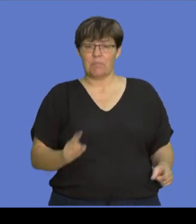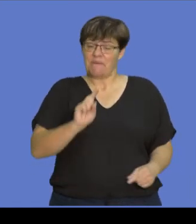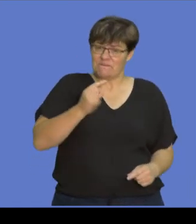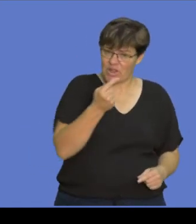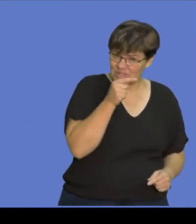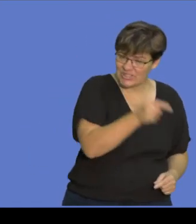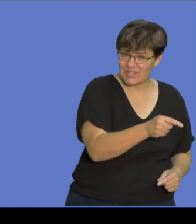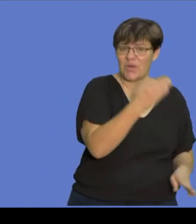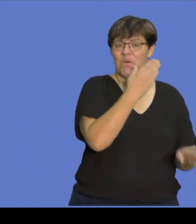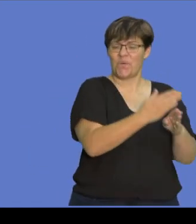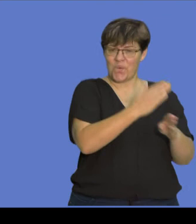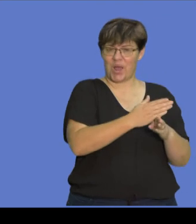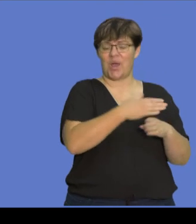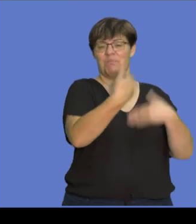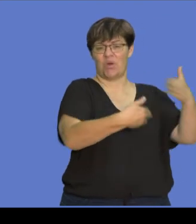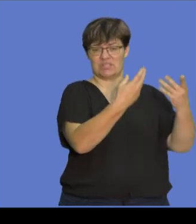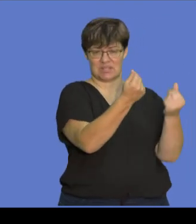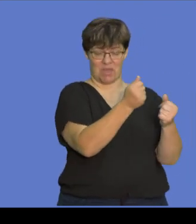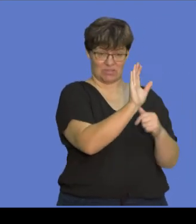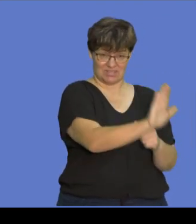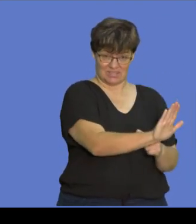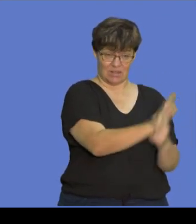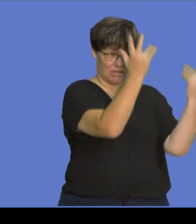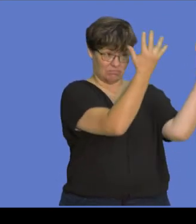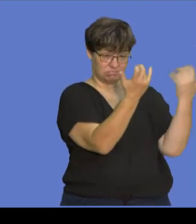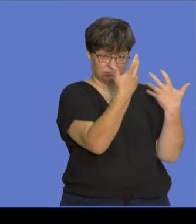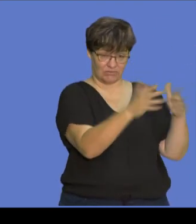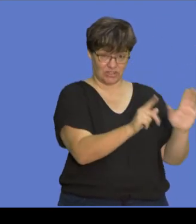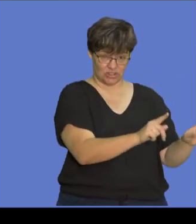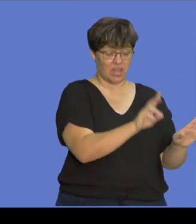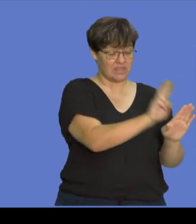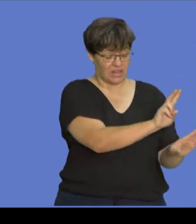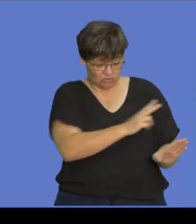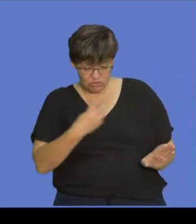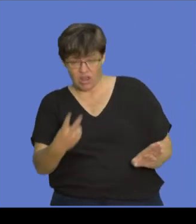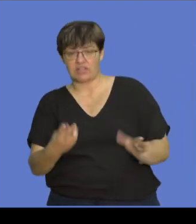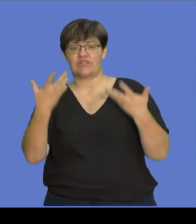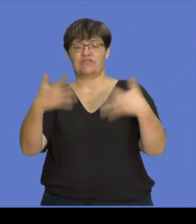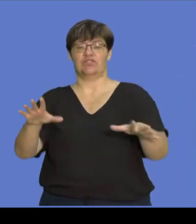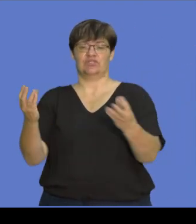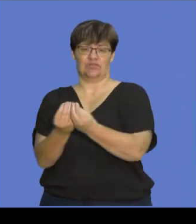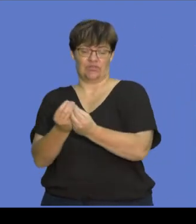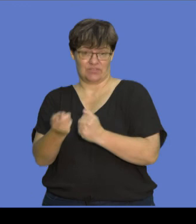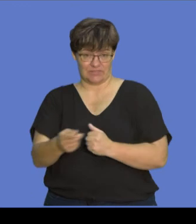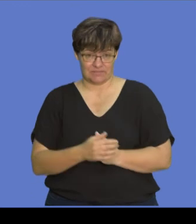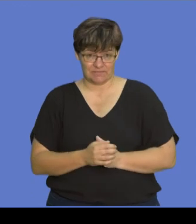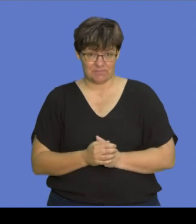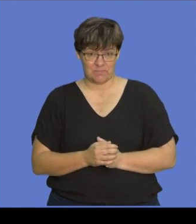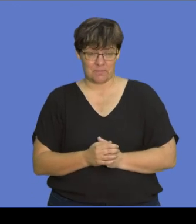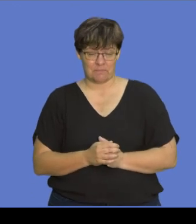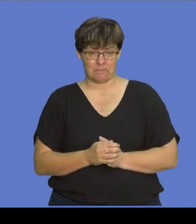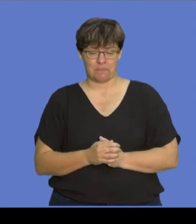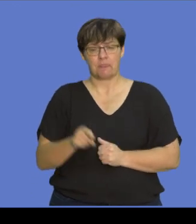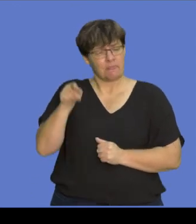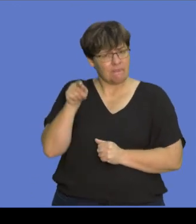your work in process figure that you've calculated to transfer to your finished goods. Okay, and this one here, you were also